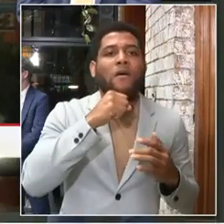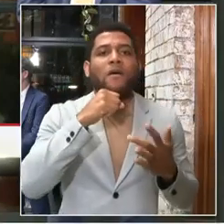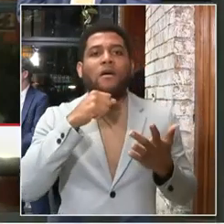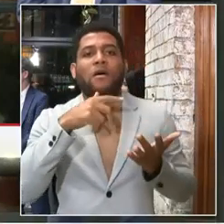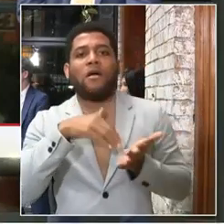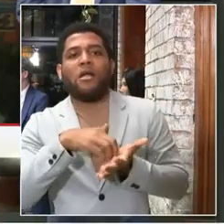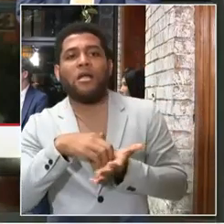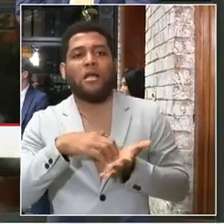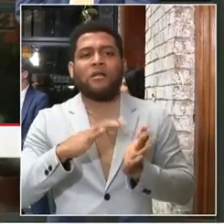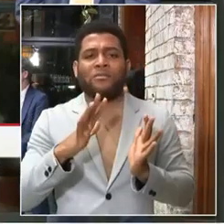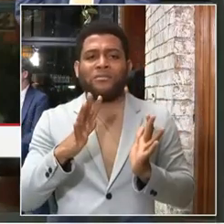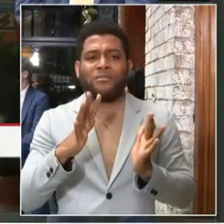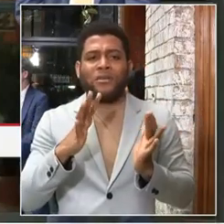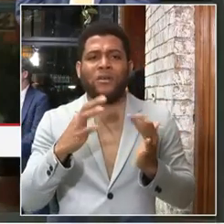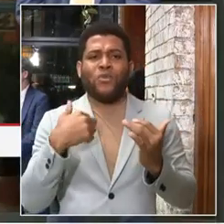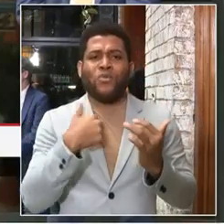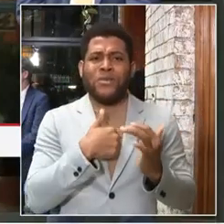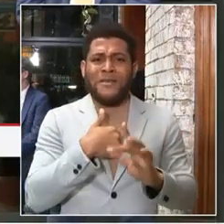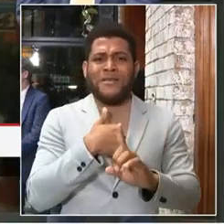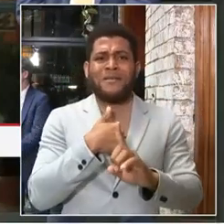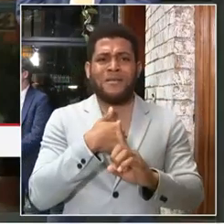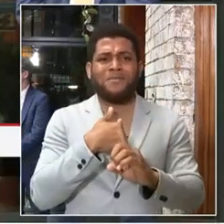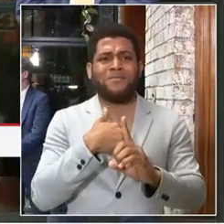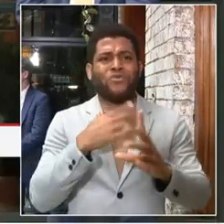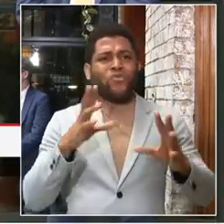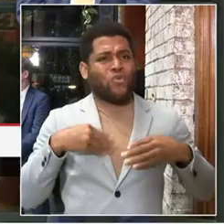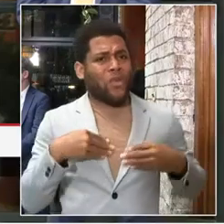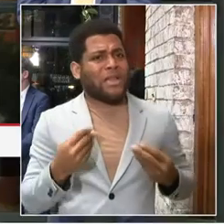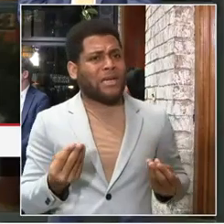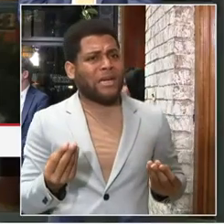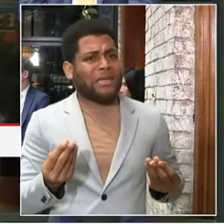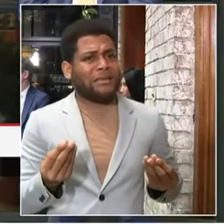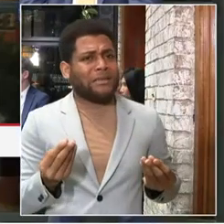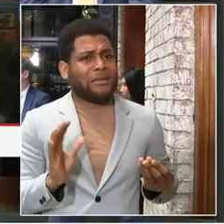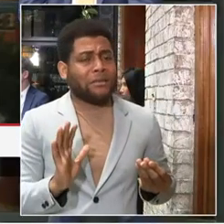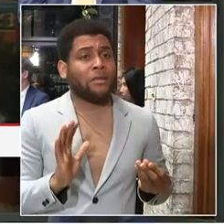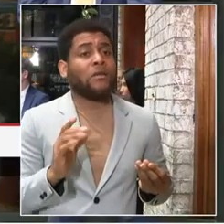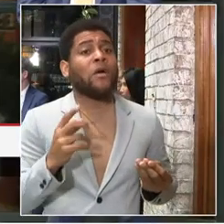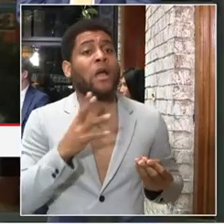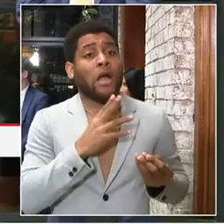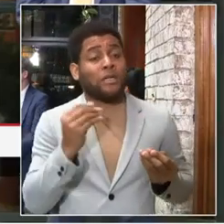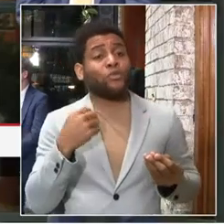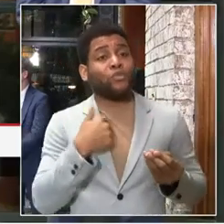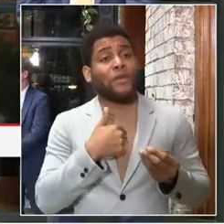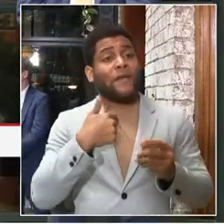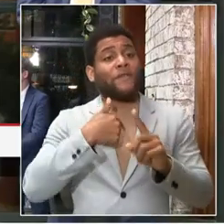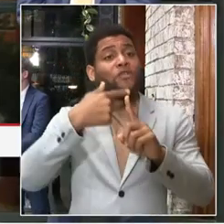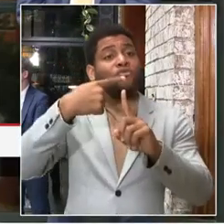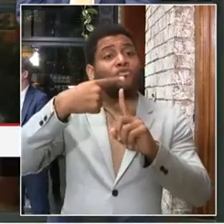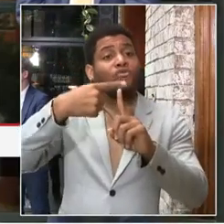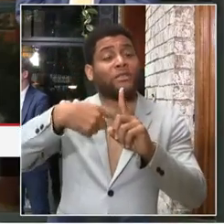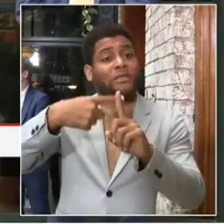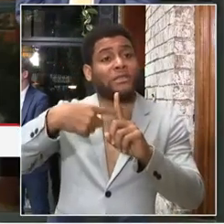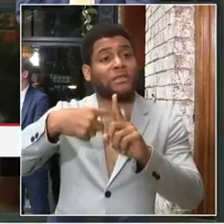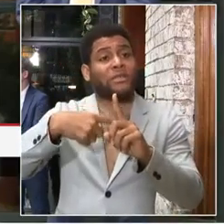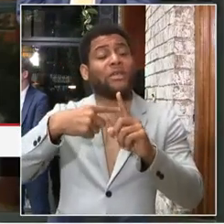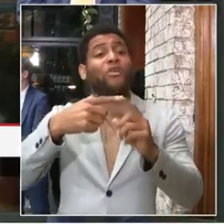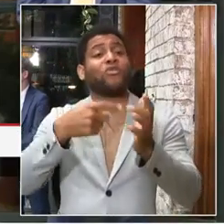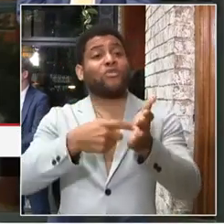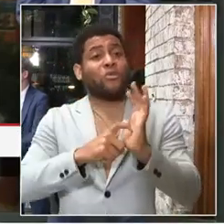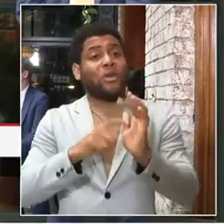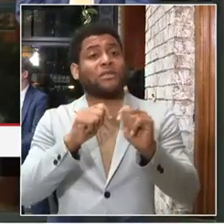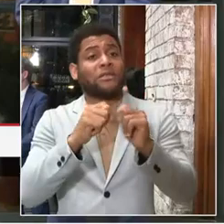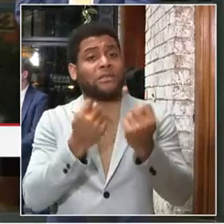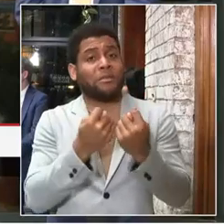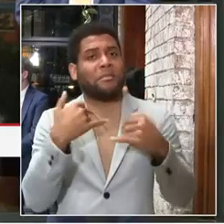land beneath the arena. We also have a lease that requires the teams to play there. And